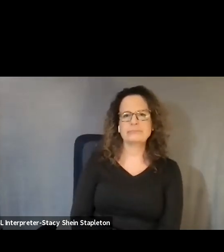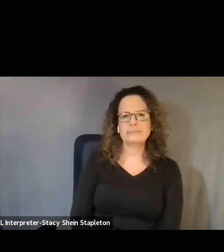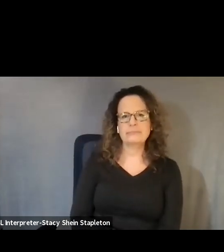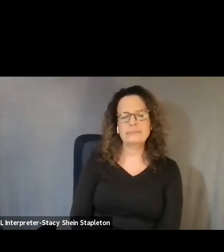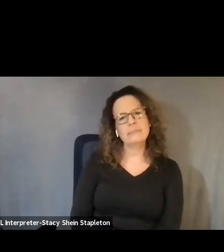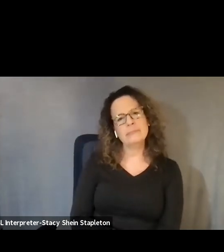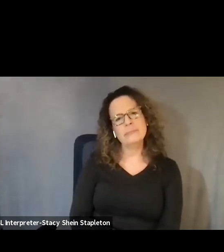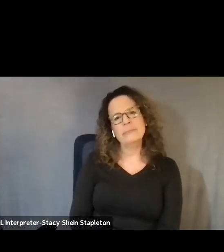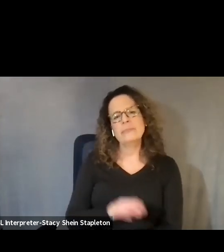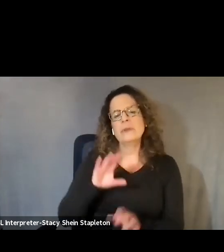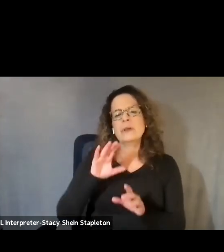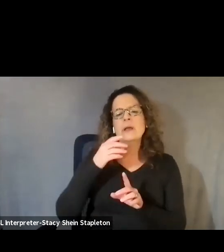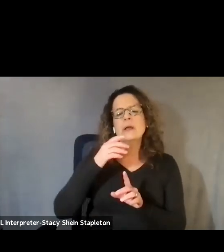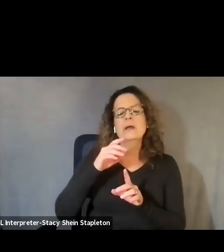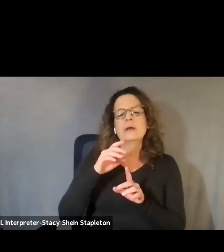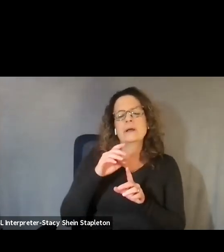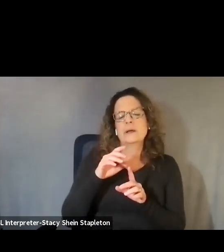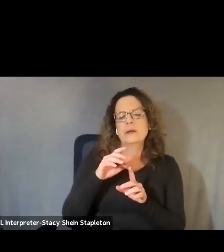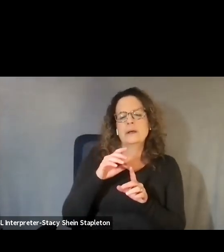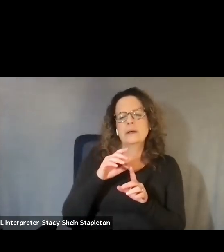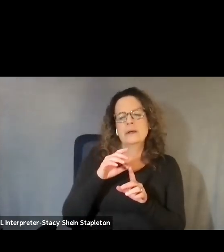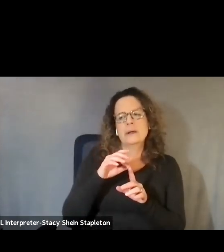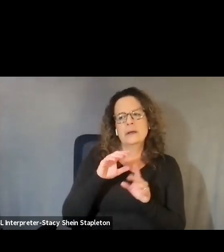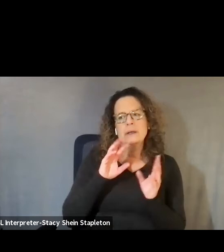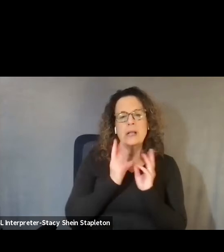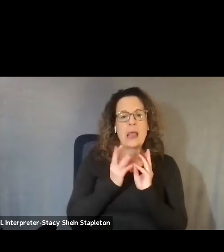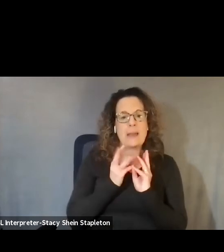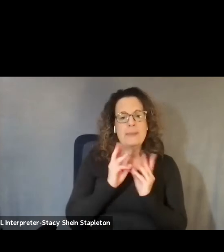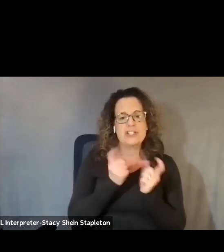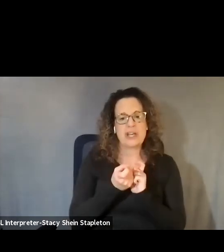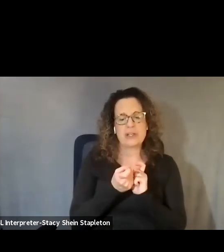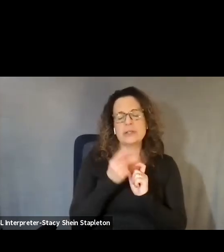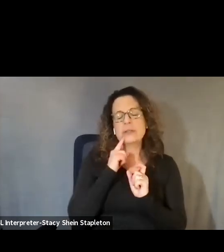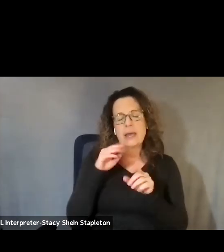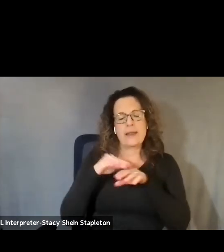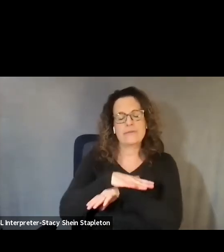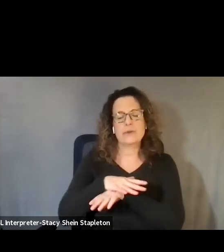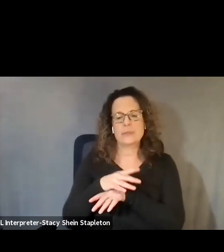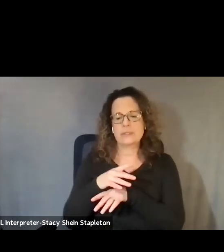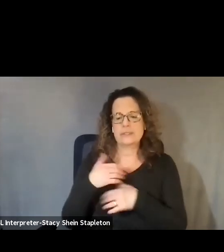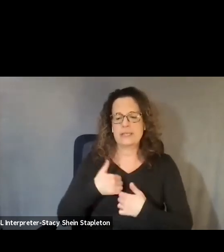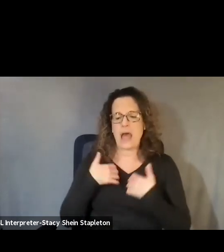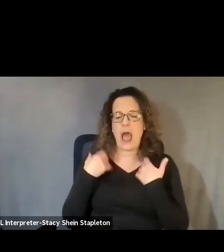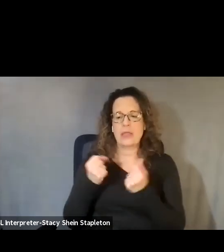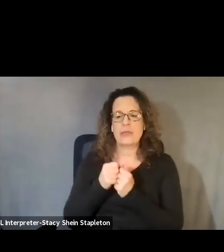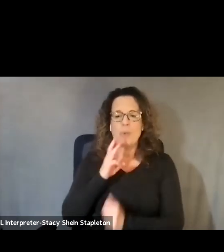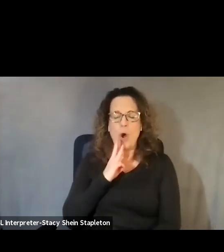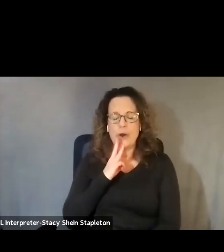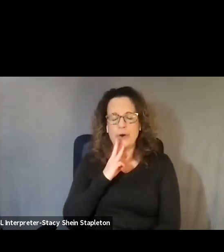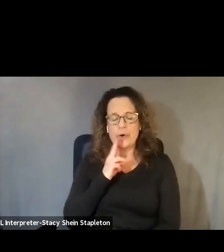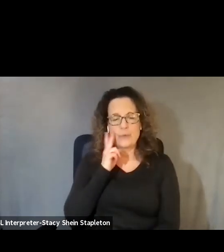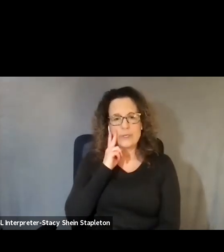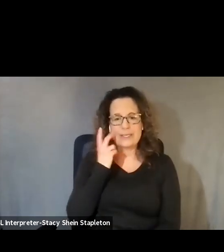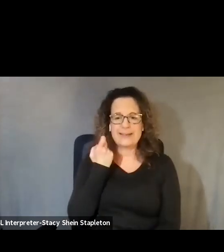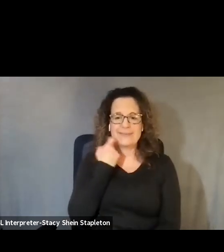Climate change is another big influencer of Great Lakes health. As we have seen just over the